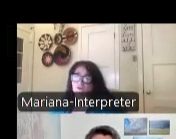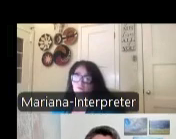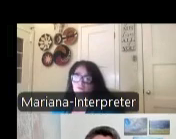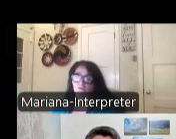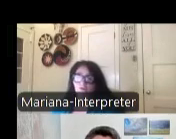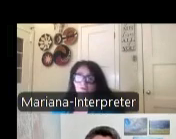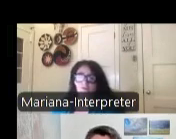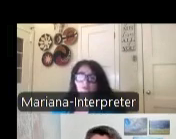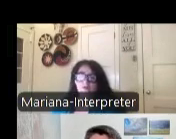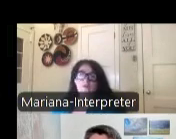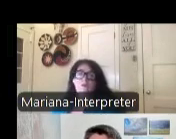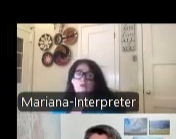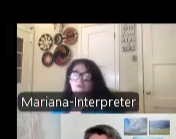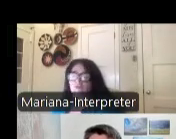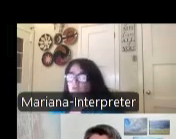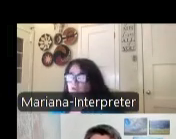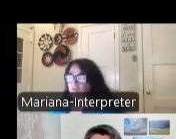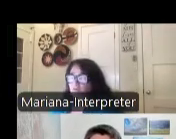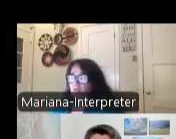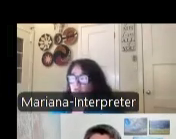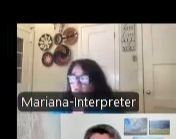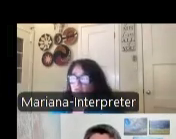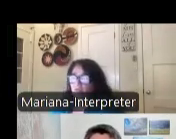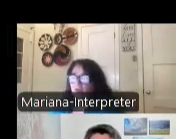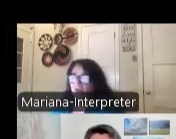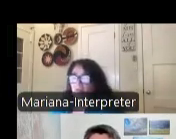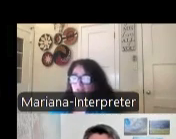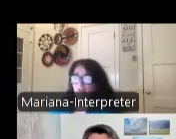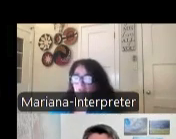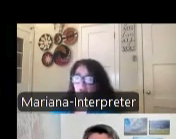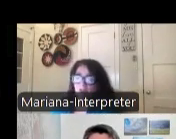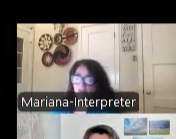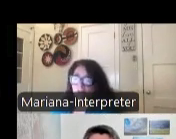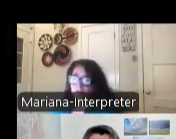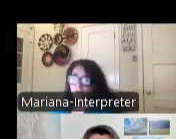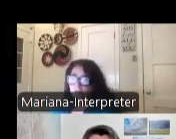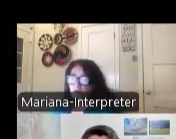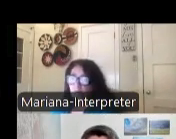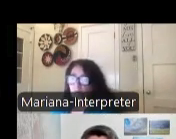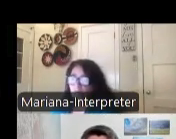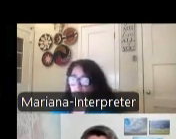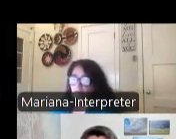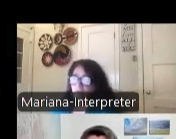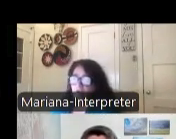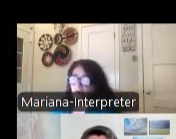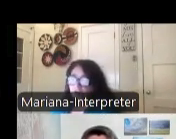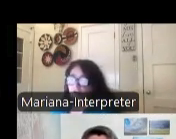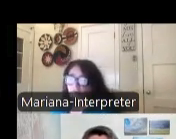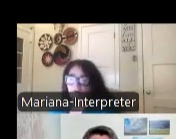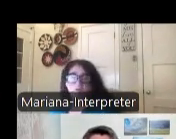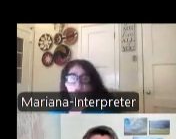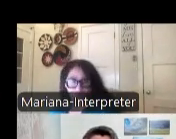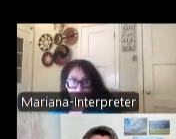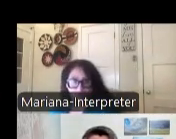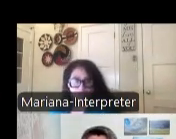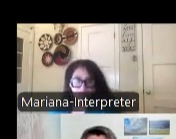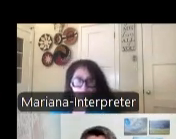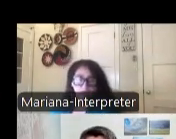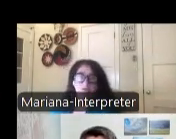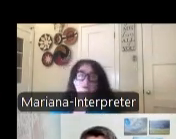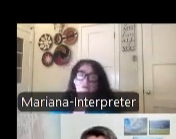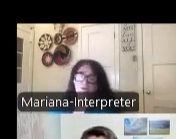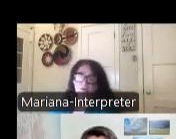and climate change, both in California and elsewhere, is not so much if we can decouple wildfire with